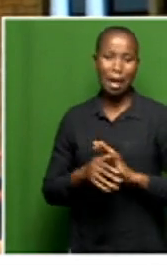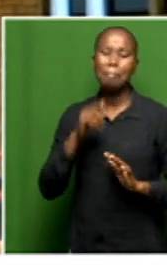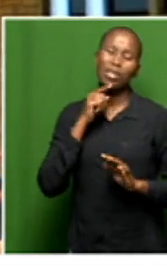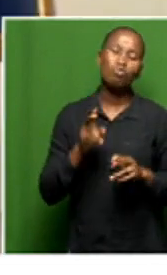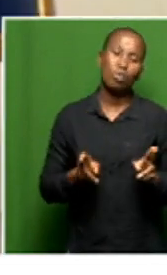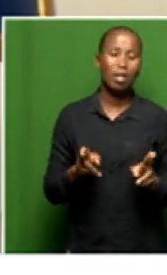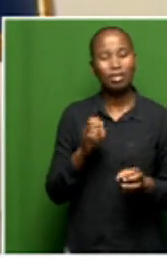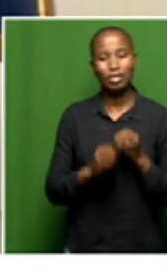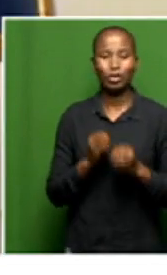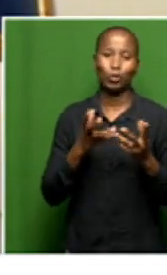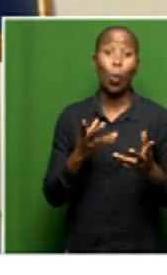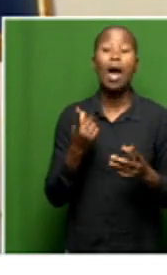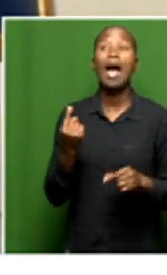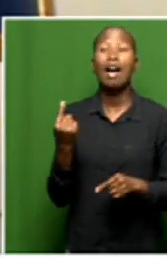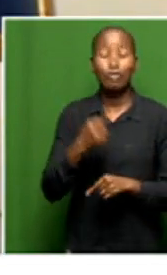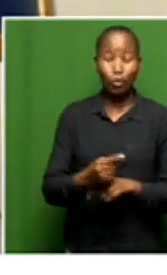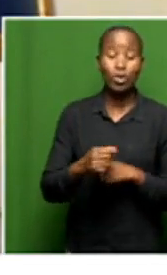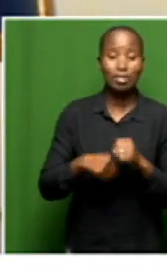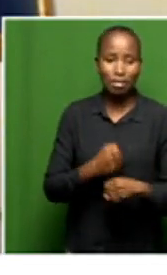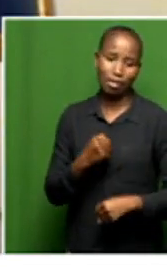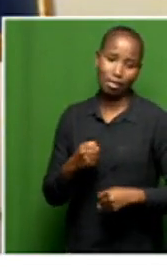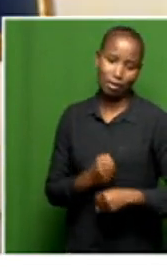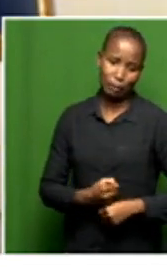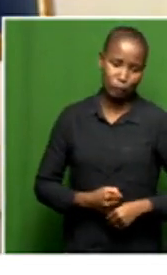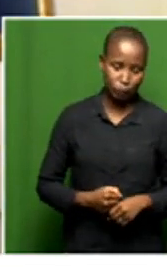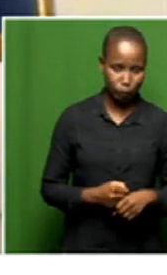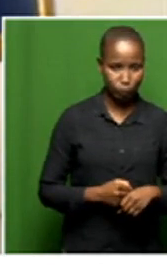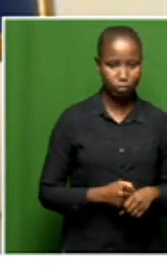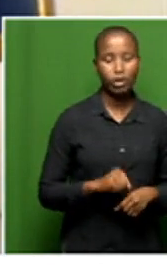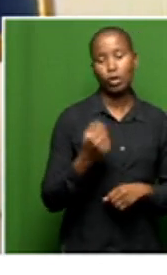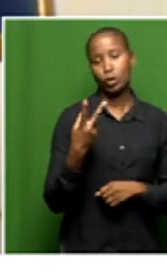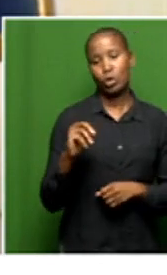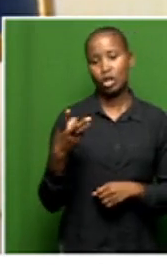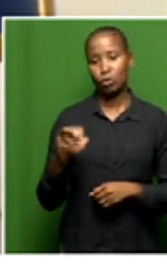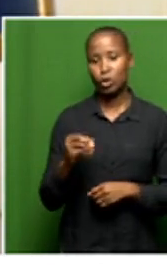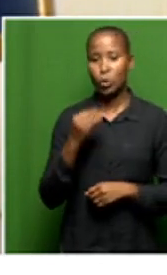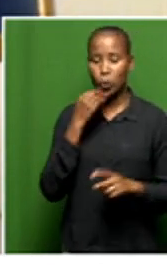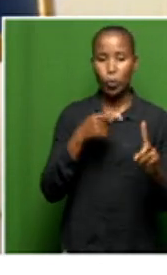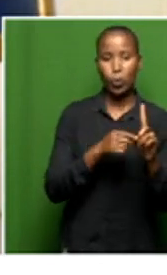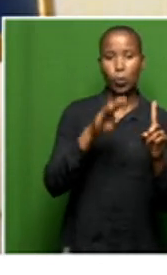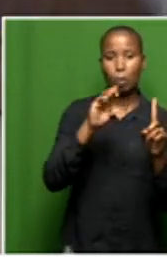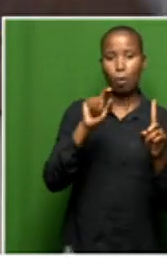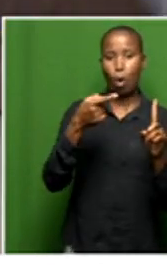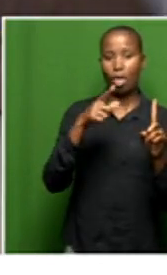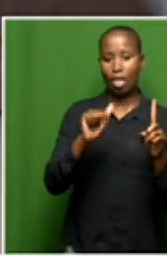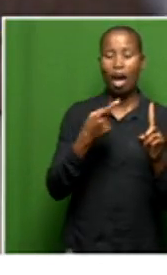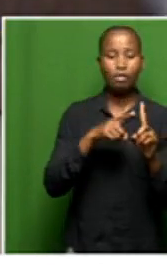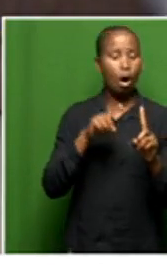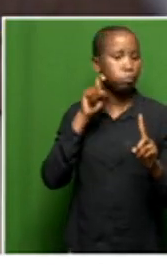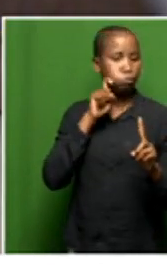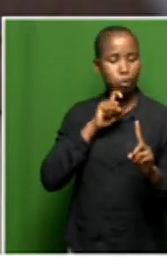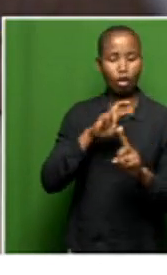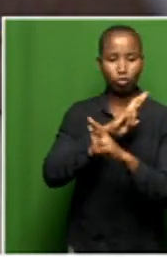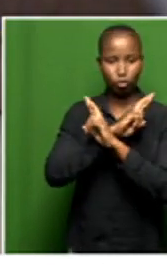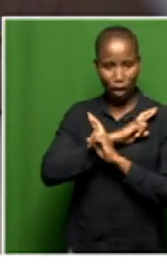that happens yearly. In January 2020, Elbie Botha, owner of Friendship Haven Retirement Village, was appointed as